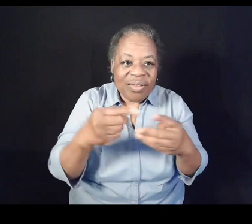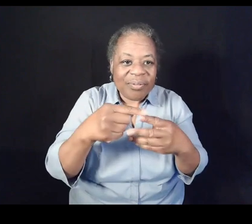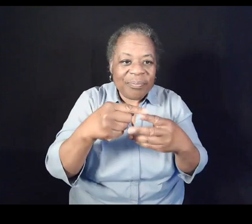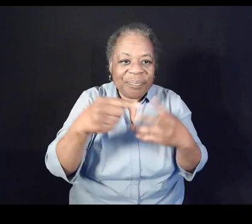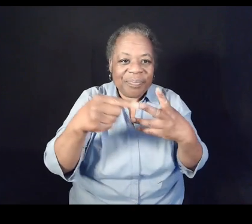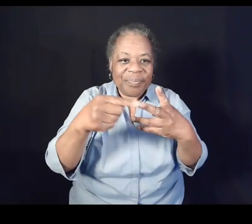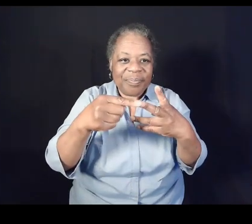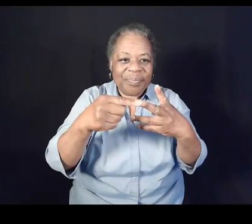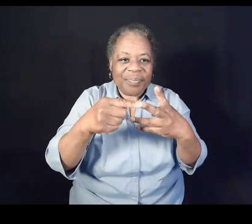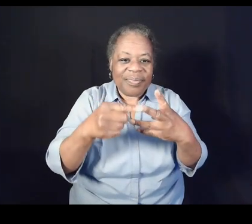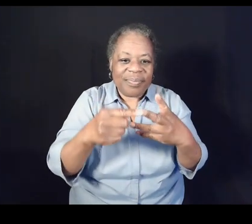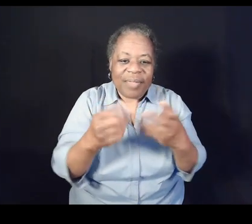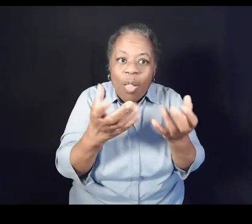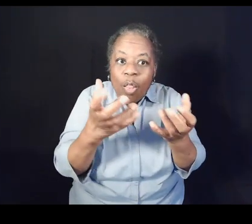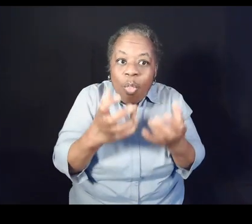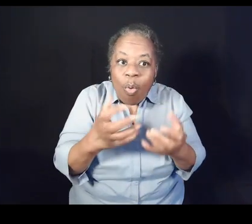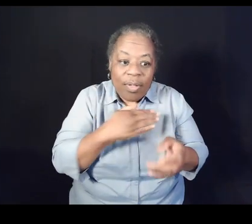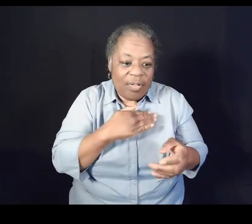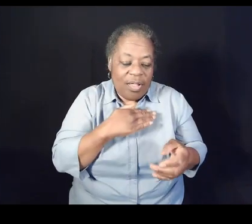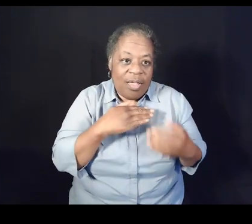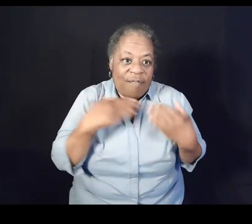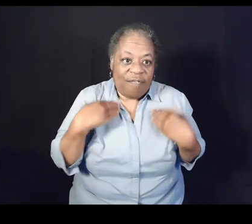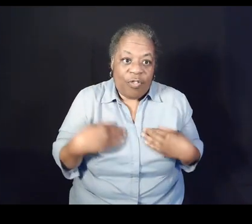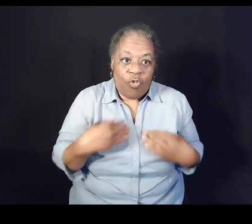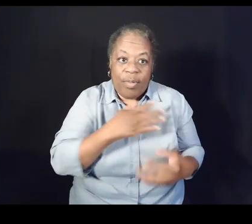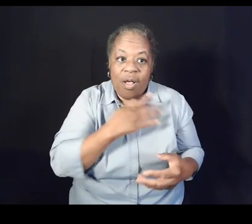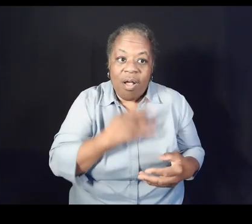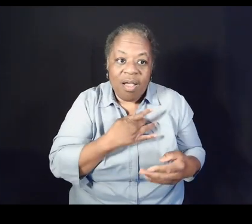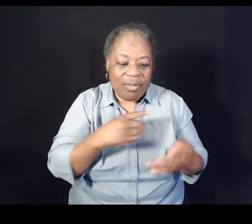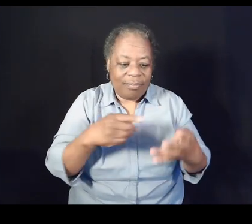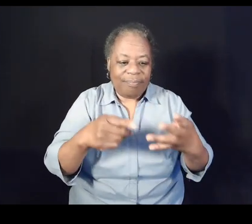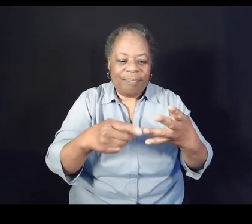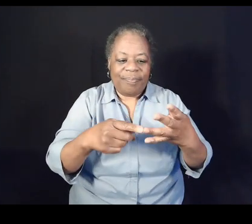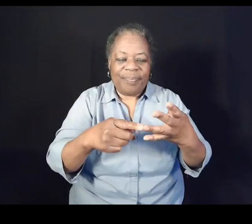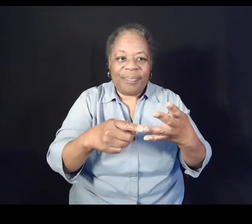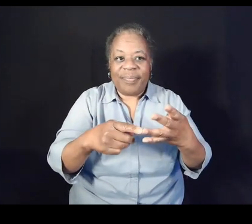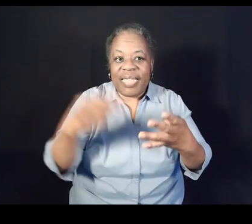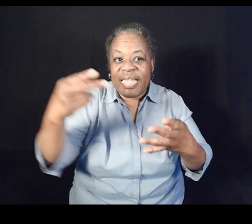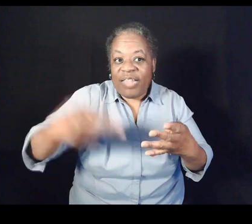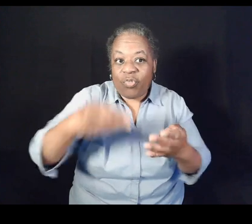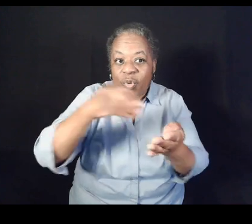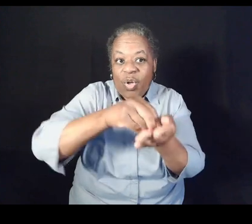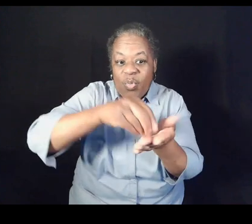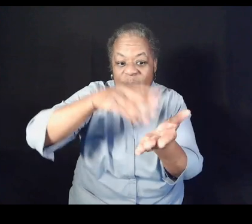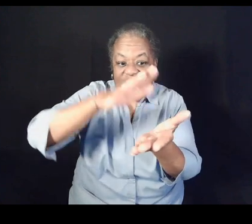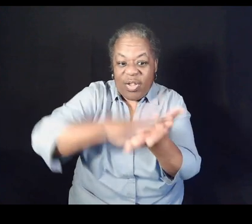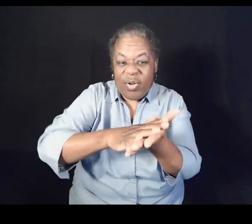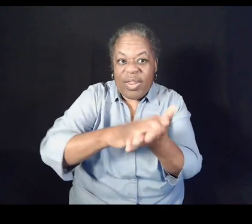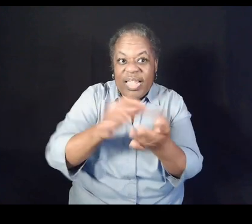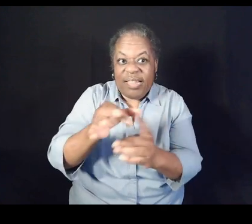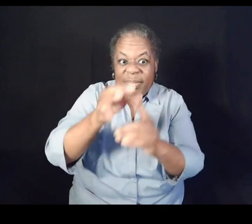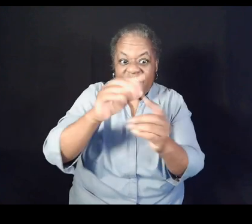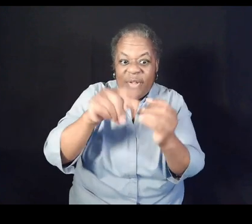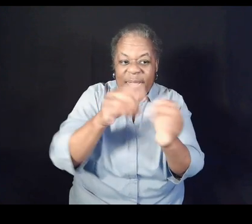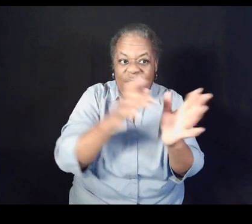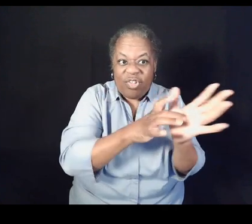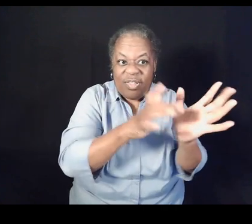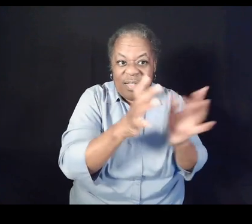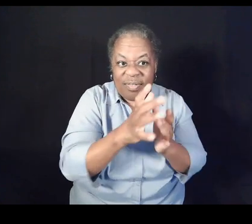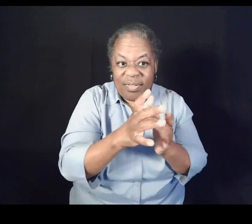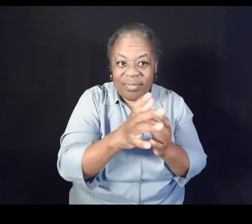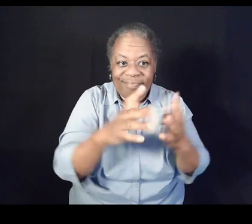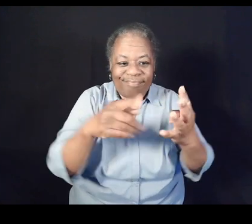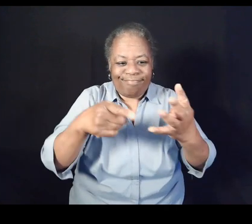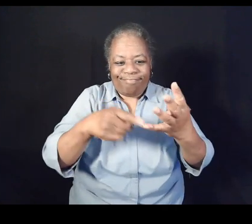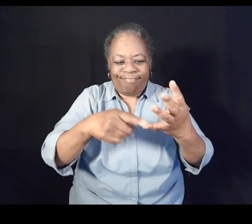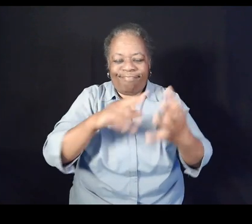deep longings of the human heart, the historical record, especially concerning Jesus of Nazareth, and the